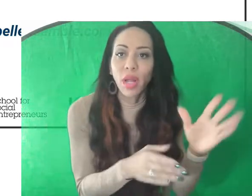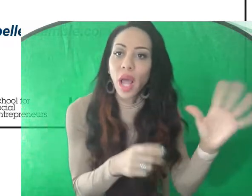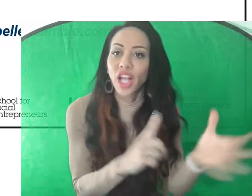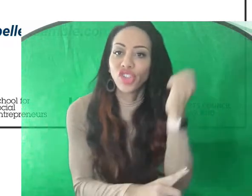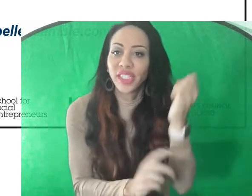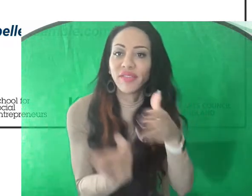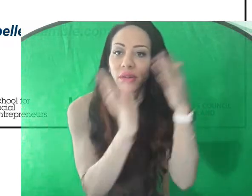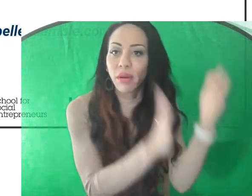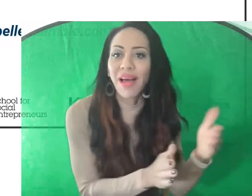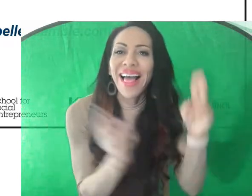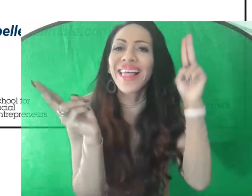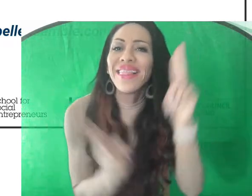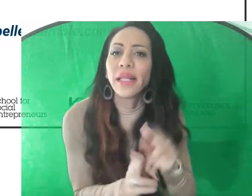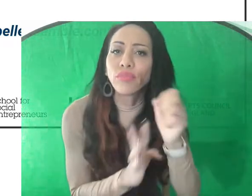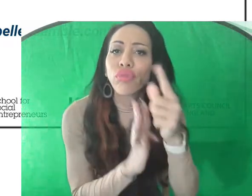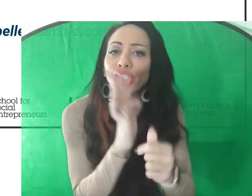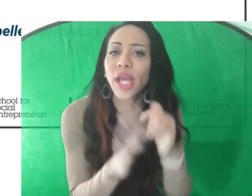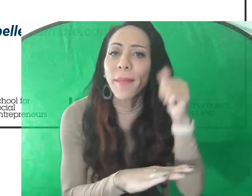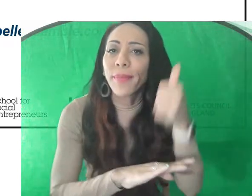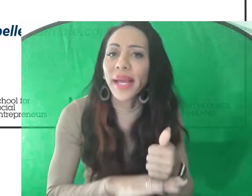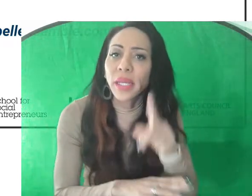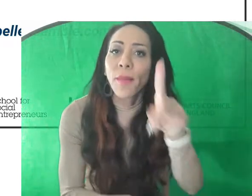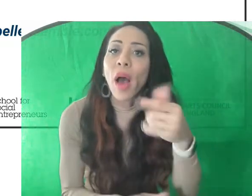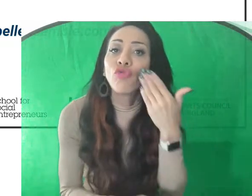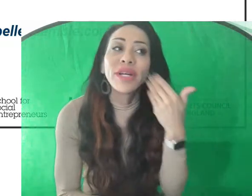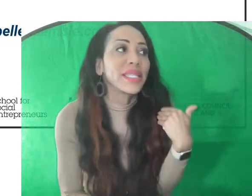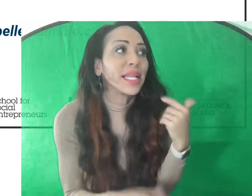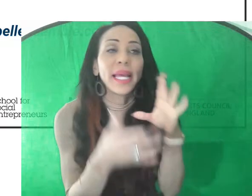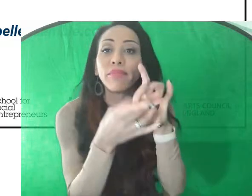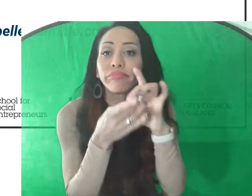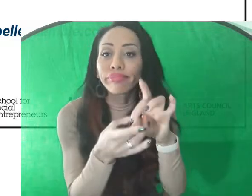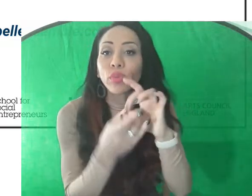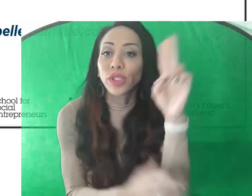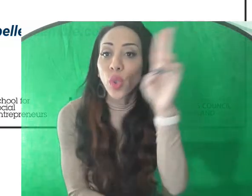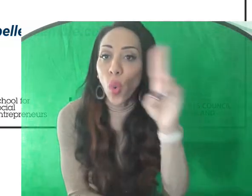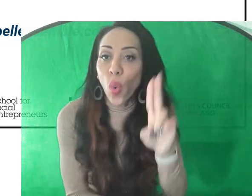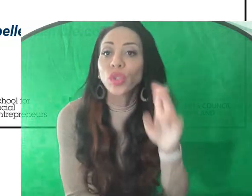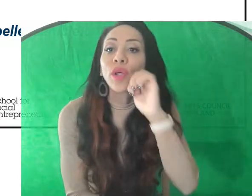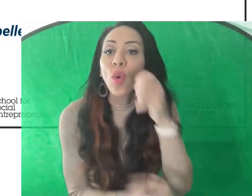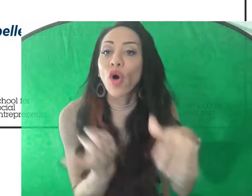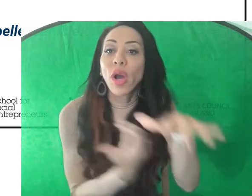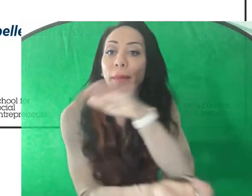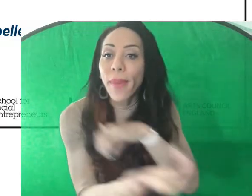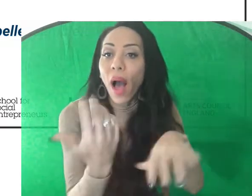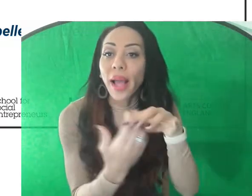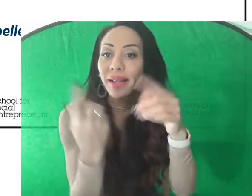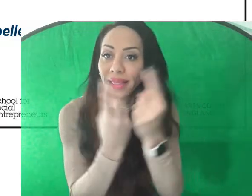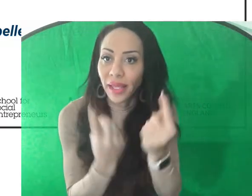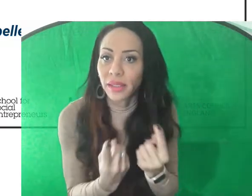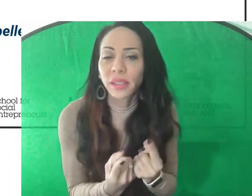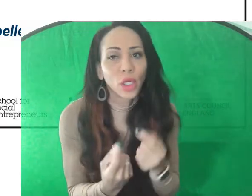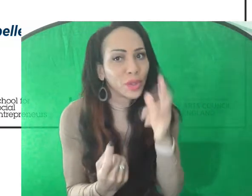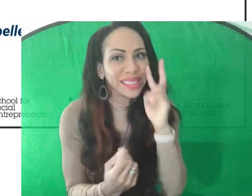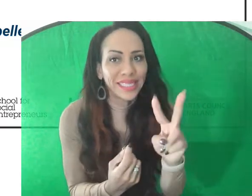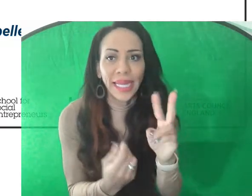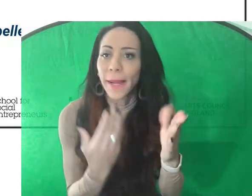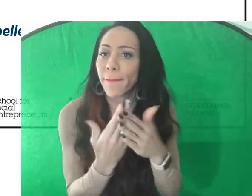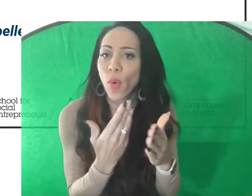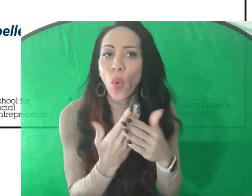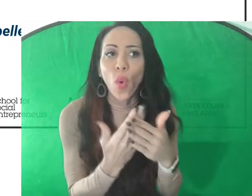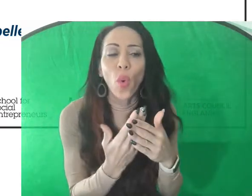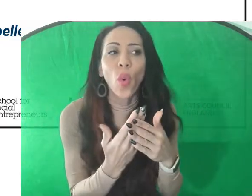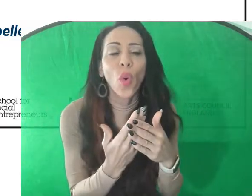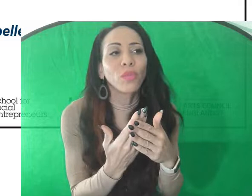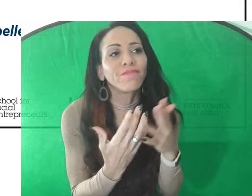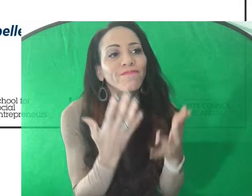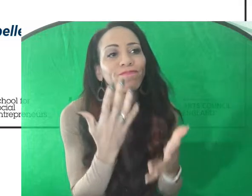working with some schools recently who are combining things a lot more, and we are seeing a lot more schools,